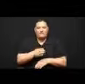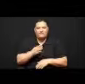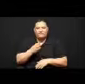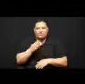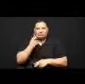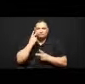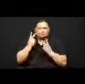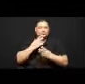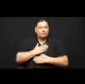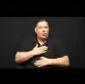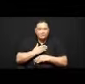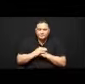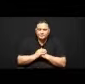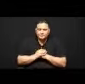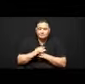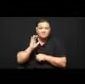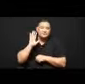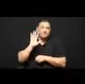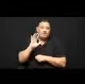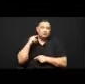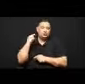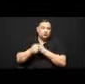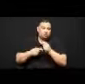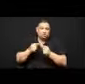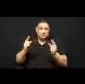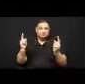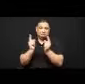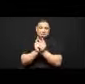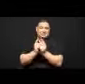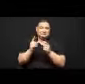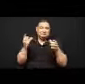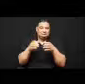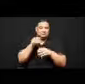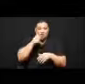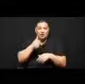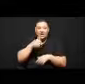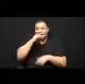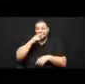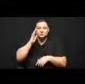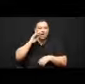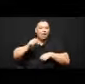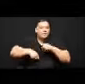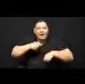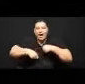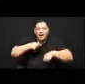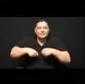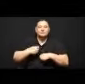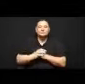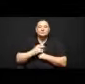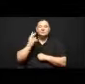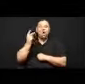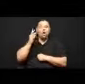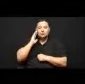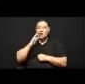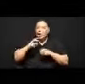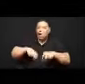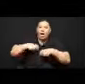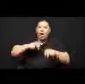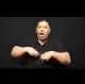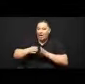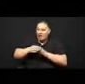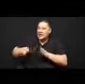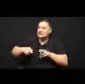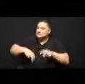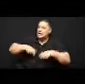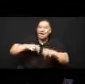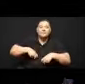5 generations meet up tomorrow. Kids will ride bikes. Dogs will run beside us. Oats Park in sight.